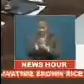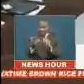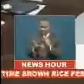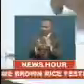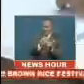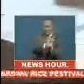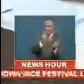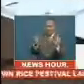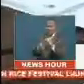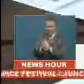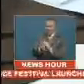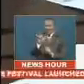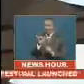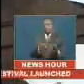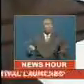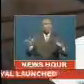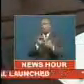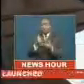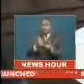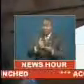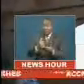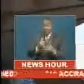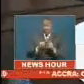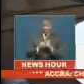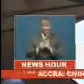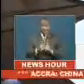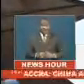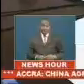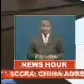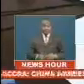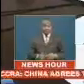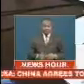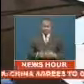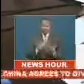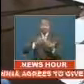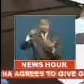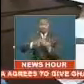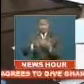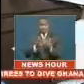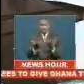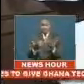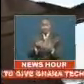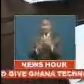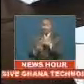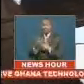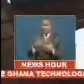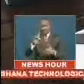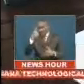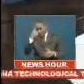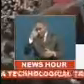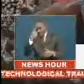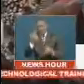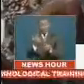an important step in implementing the provisions included in the Act. The project is between the governments of Ghana and